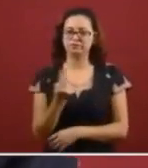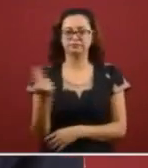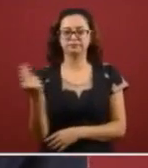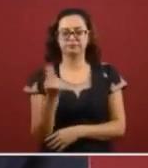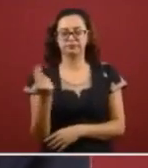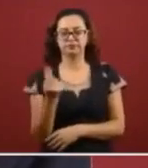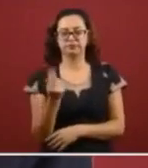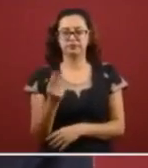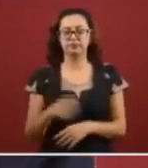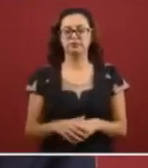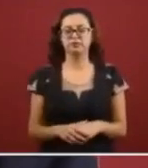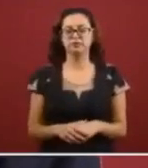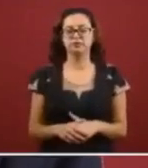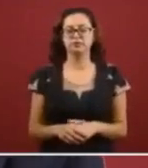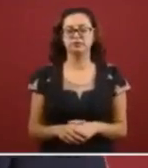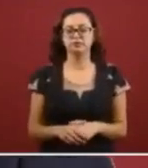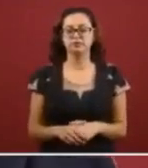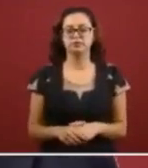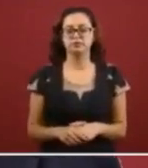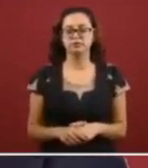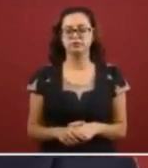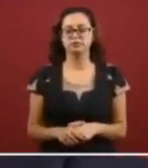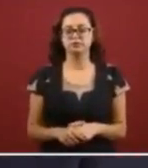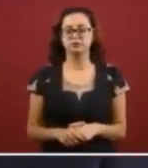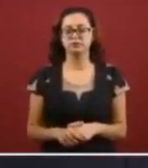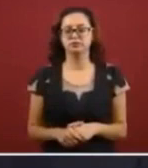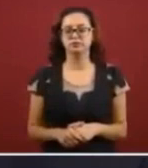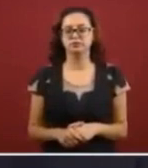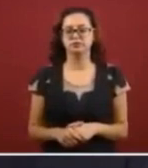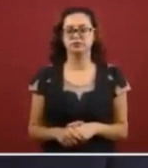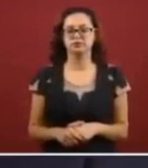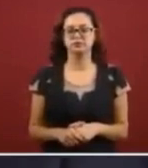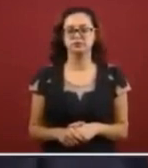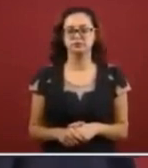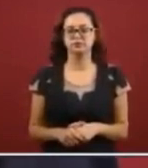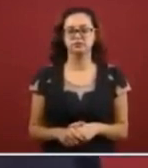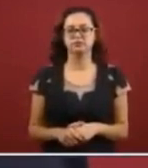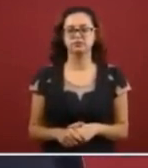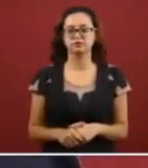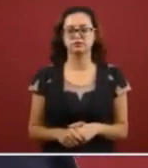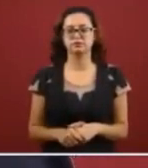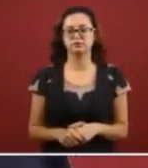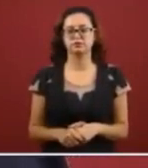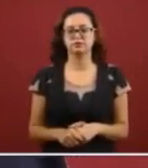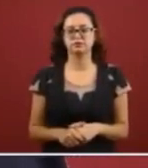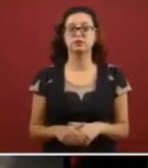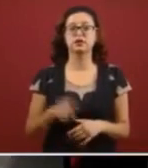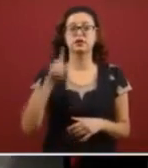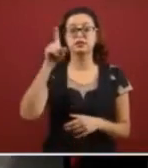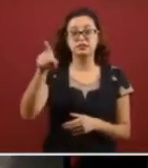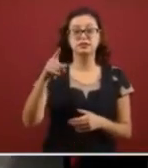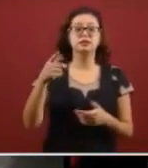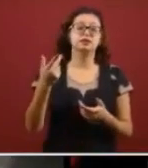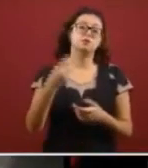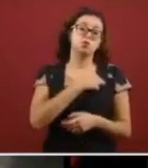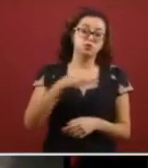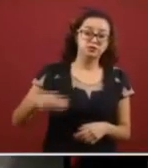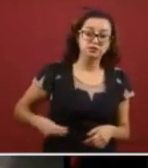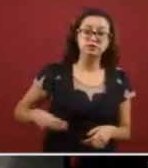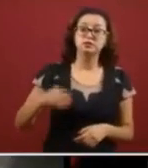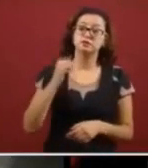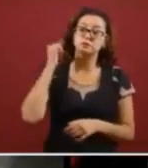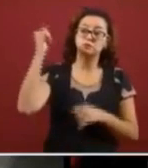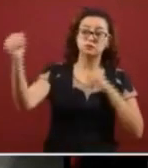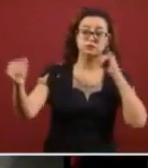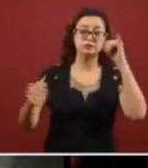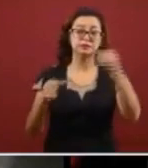of Well-Being, and they'll be given branches in every de los centros integradores of the integral